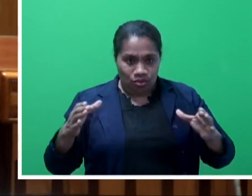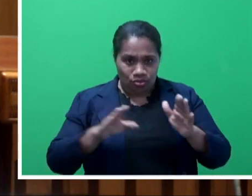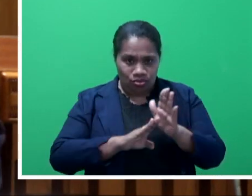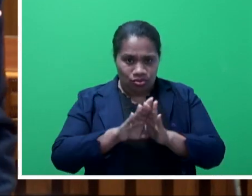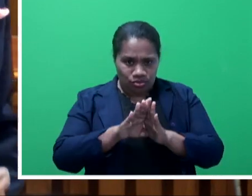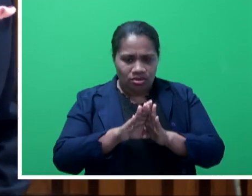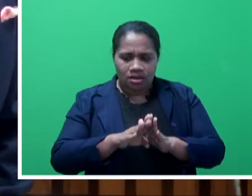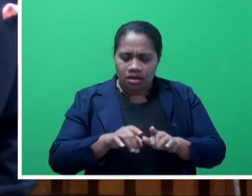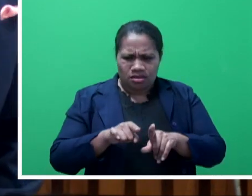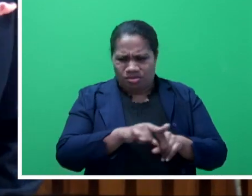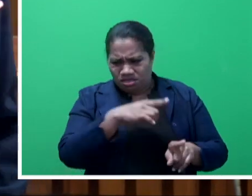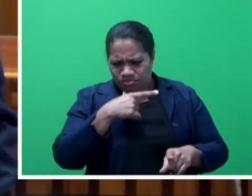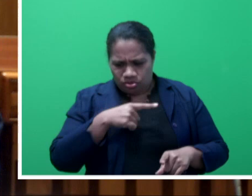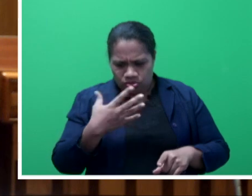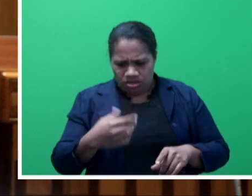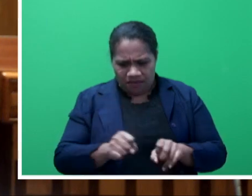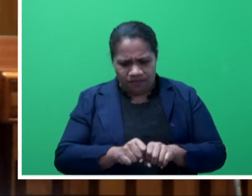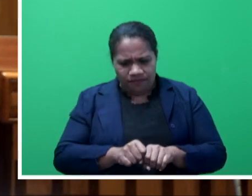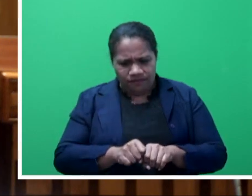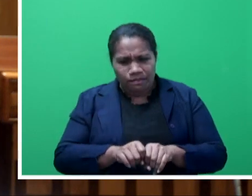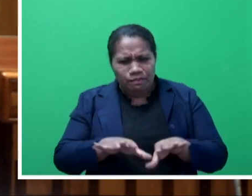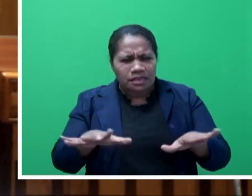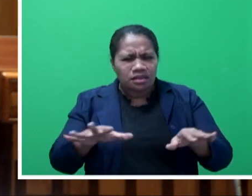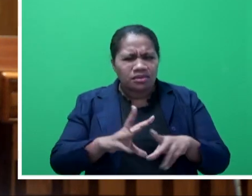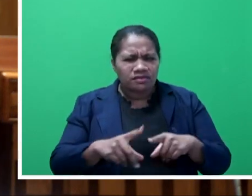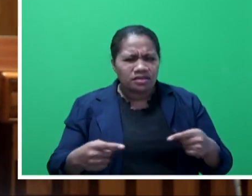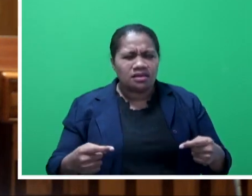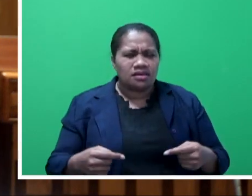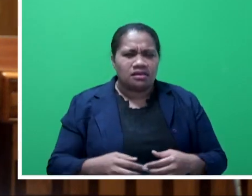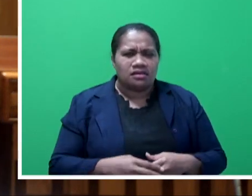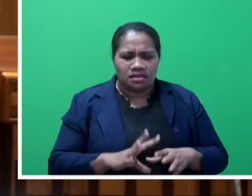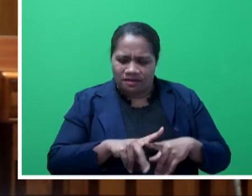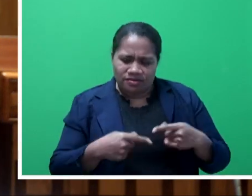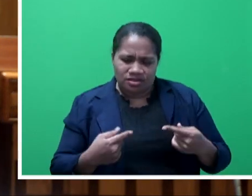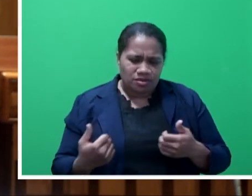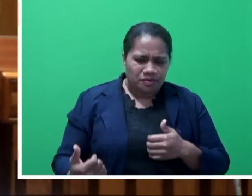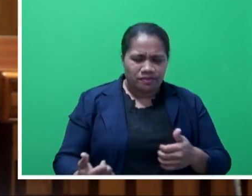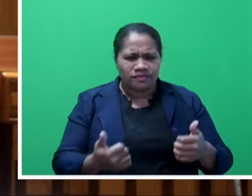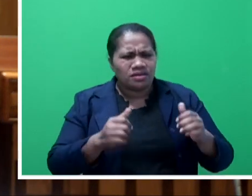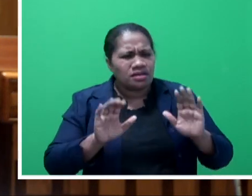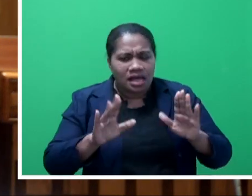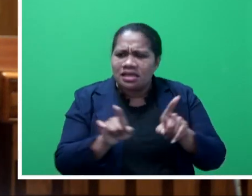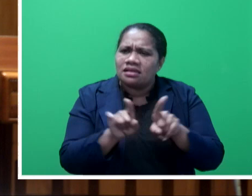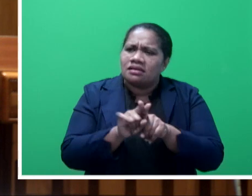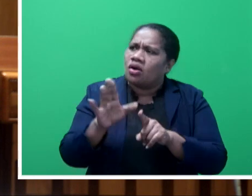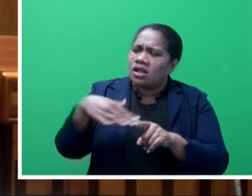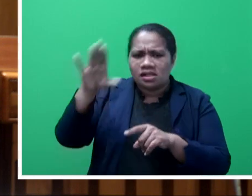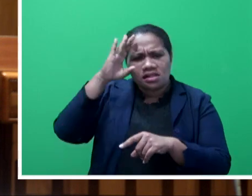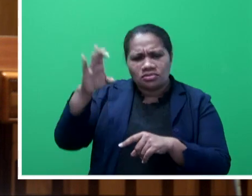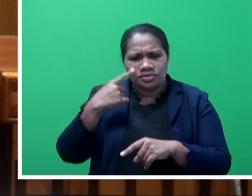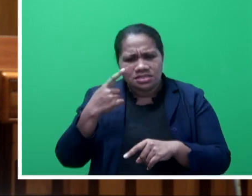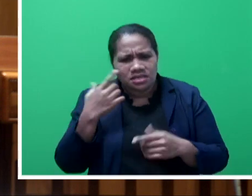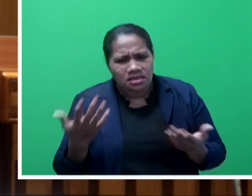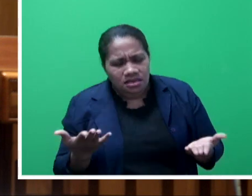a pandemic, everything will still be hunky-dory. Like all countries have seen. Look at the level of debt